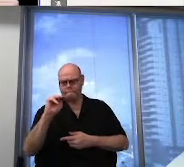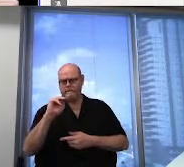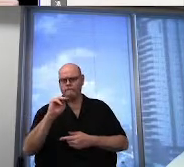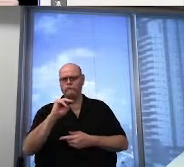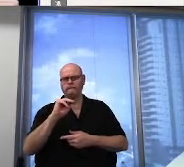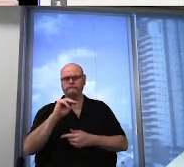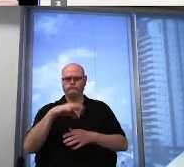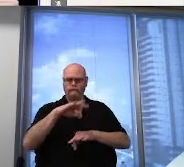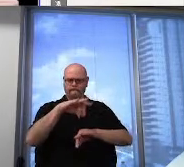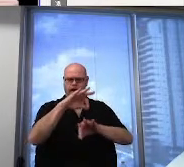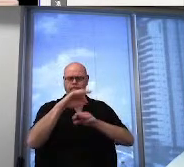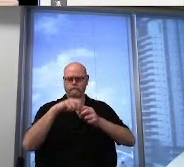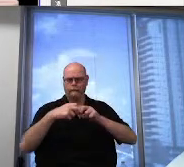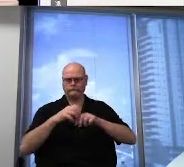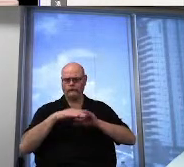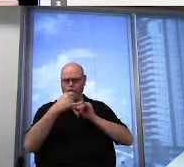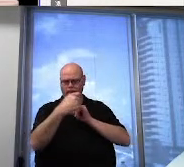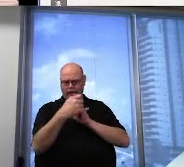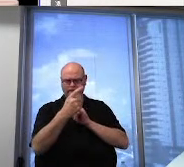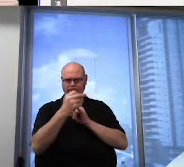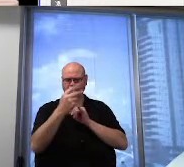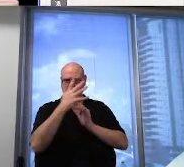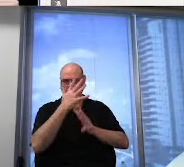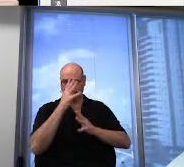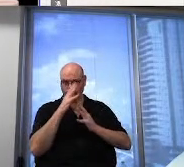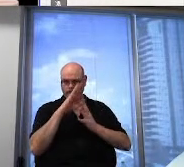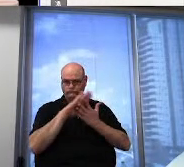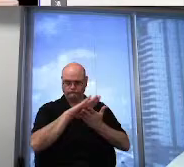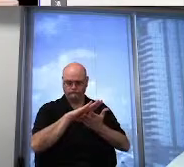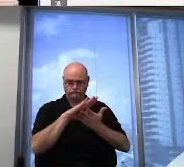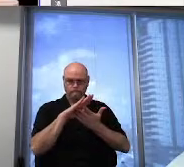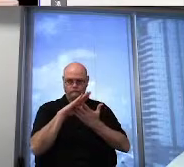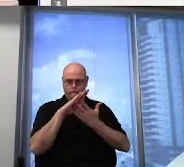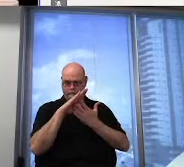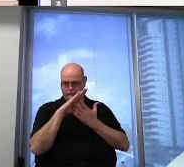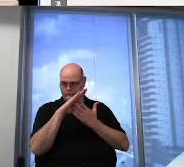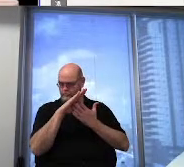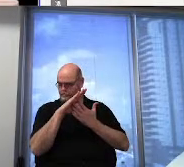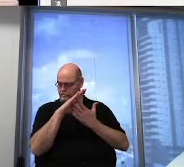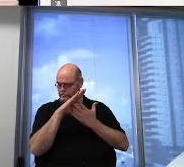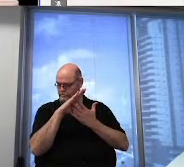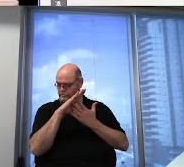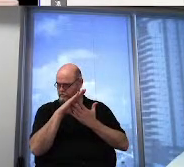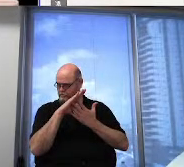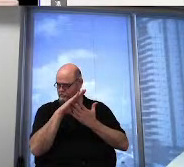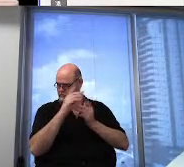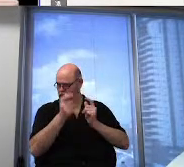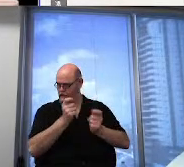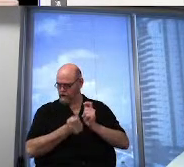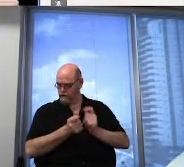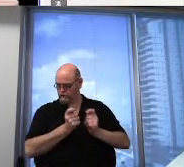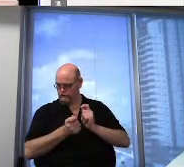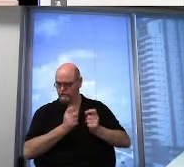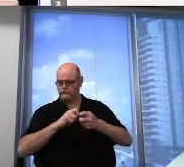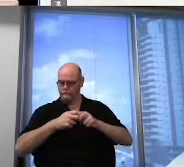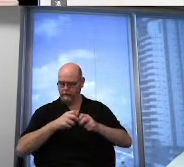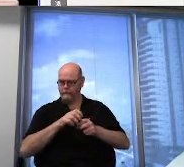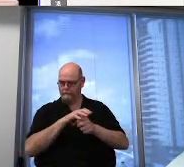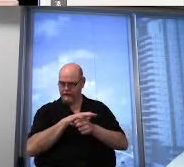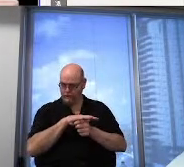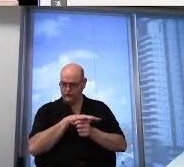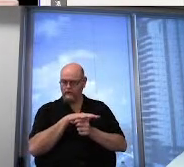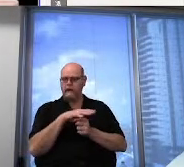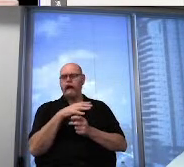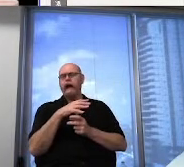you would find problems on lines and you would go cut vegetation to address those problem areas. All right. And then I think